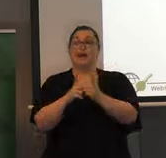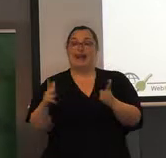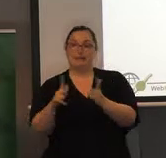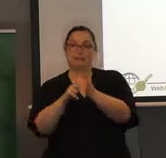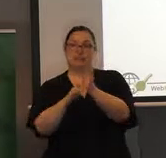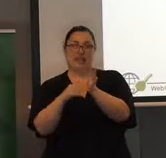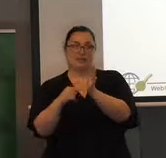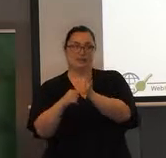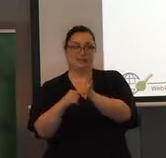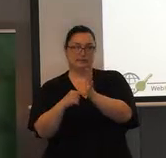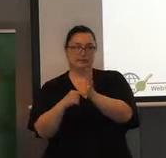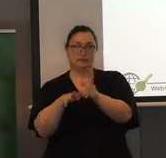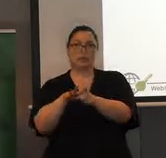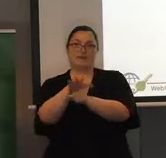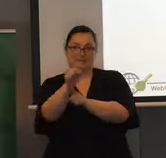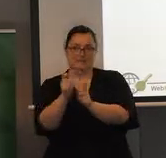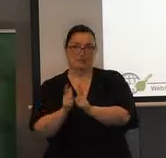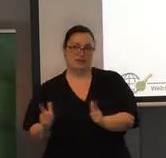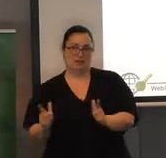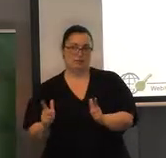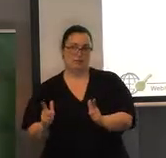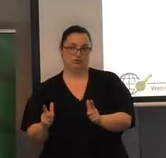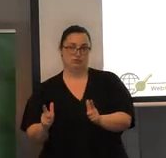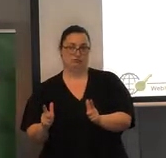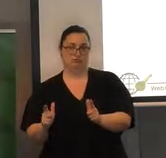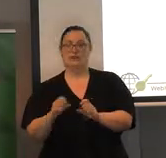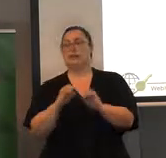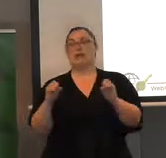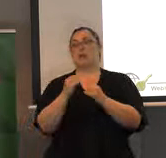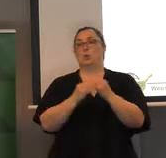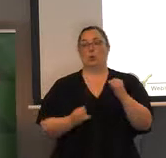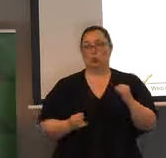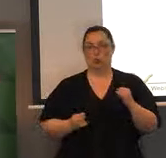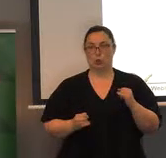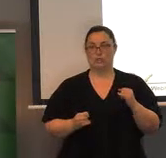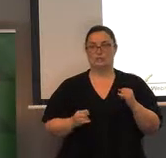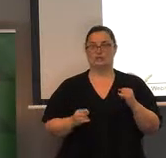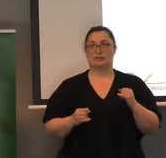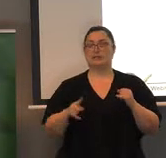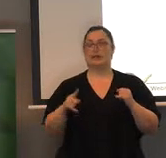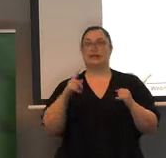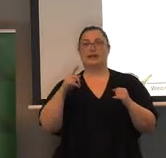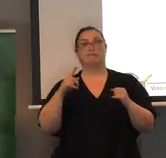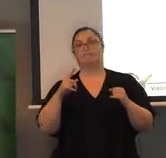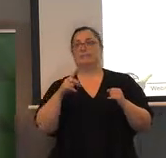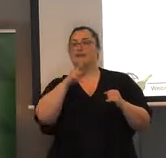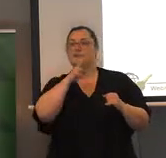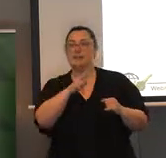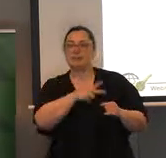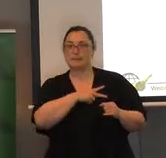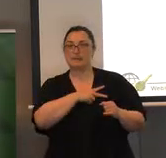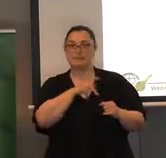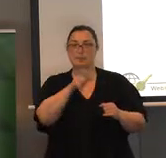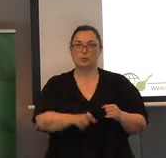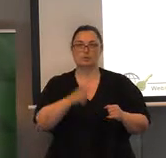language element to identify the language for each section. There's nothing worse than hearing a Vietnamese